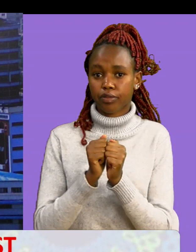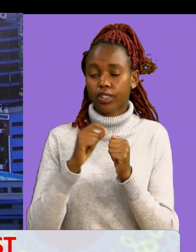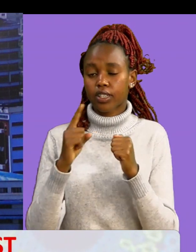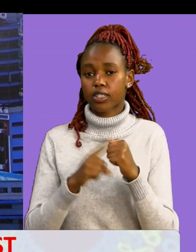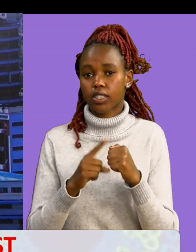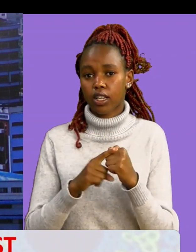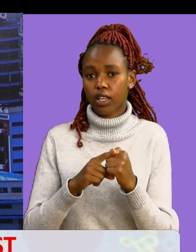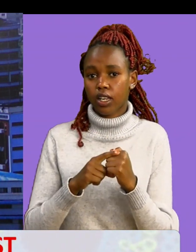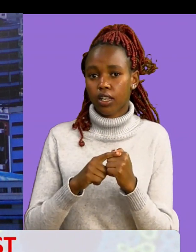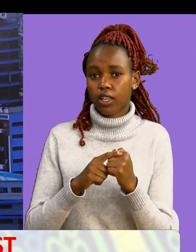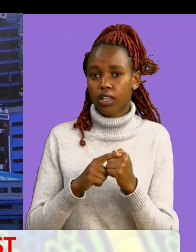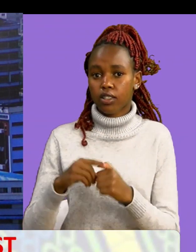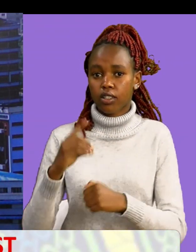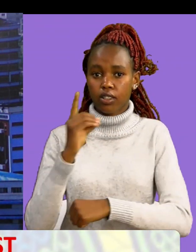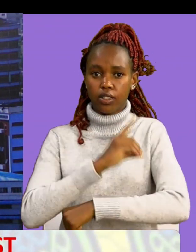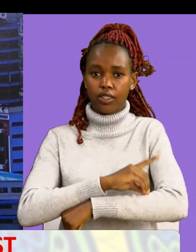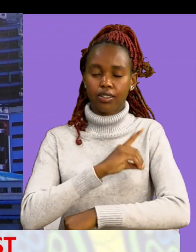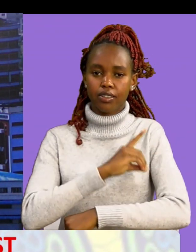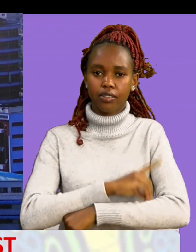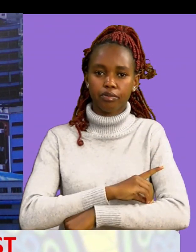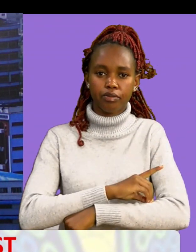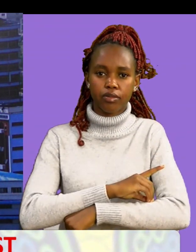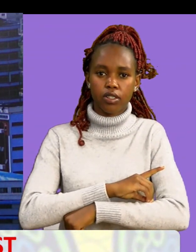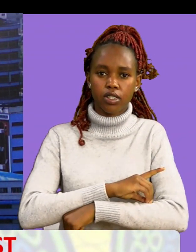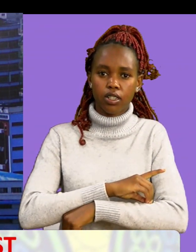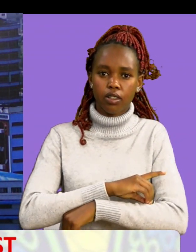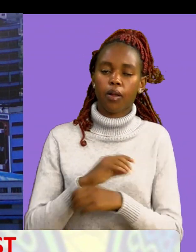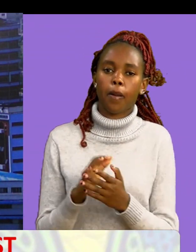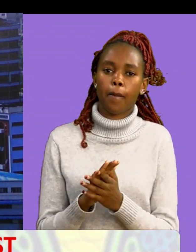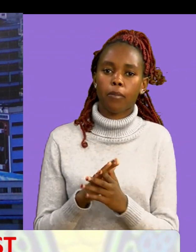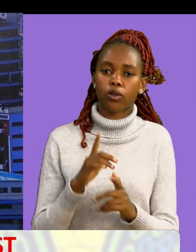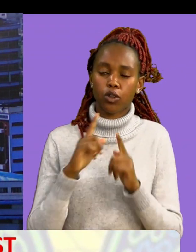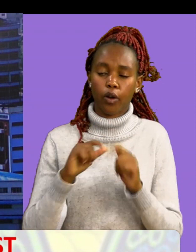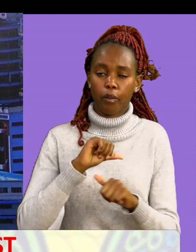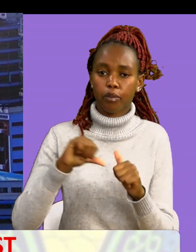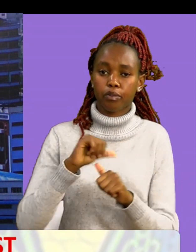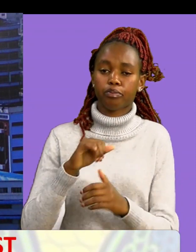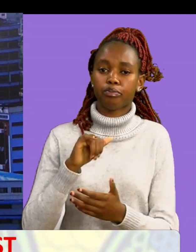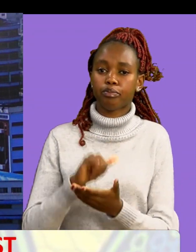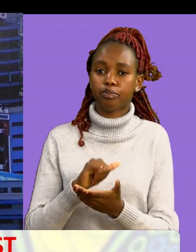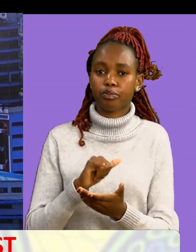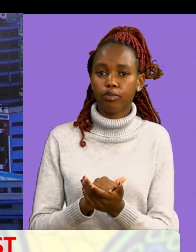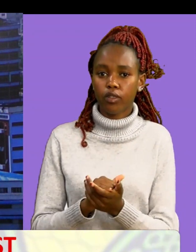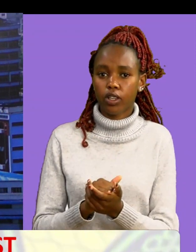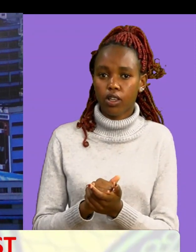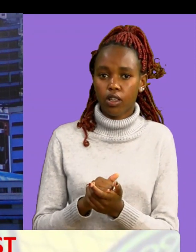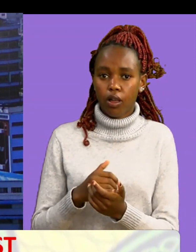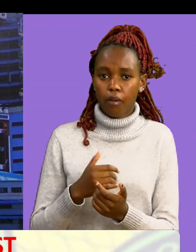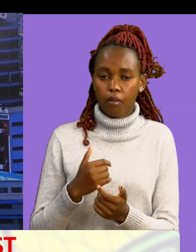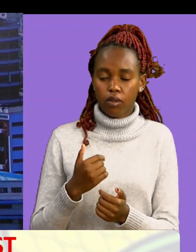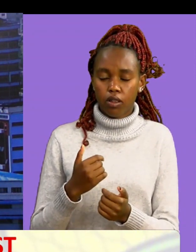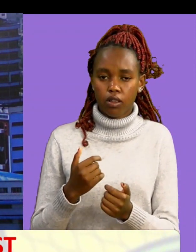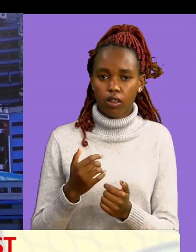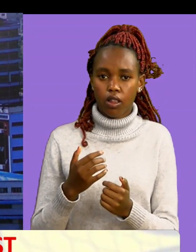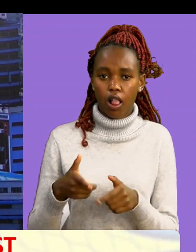as gender-based violence is concerned. It's still on, so we're going to talk about that as well. But then again, let me know, through your